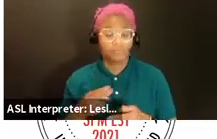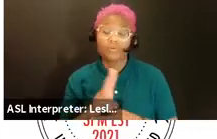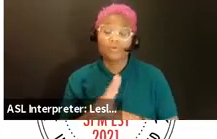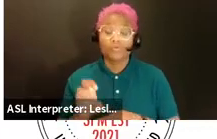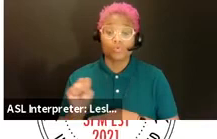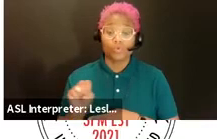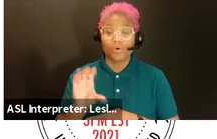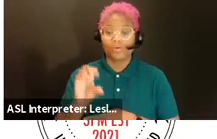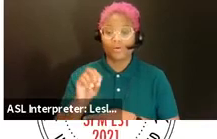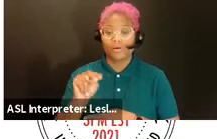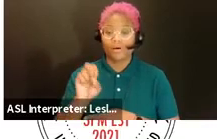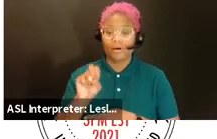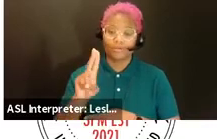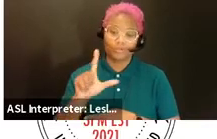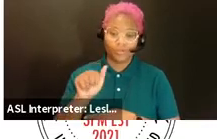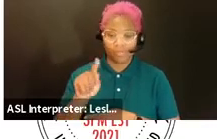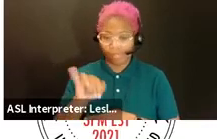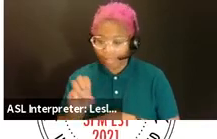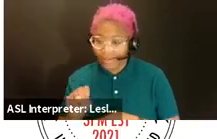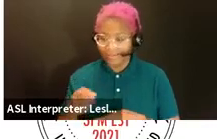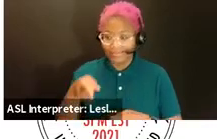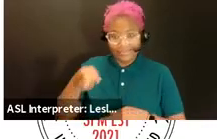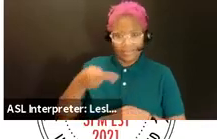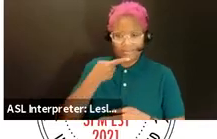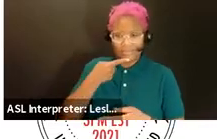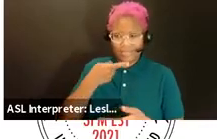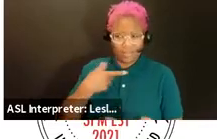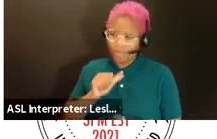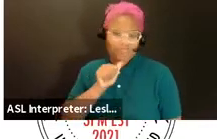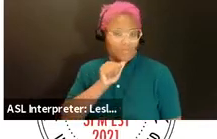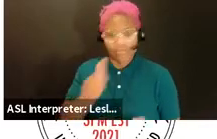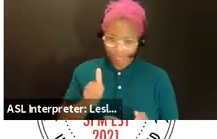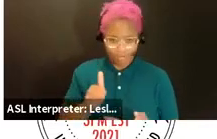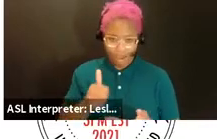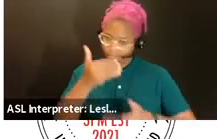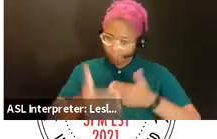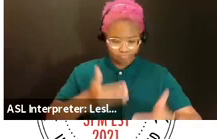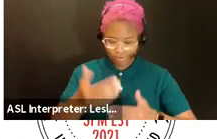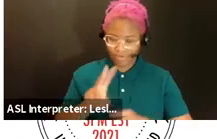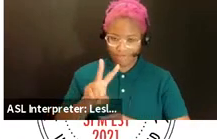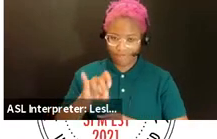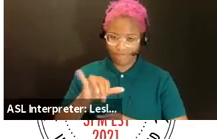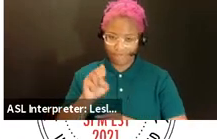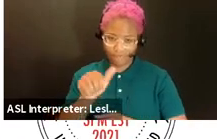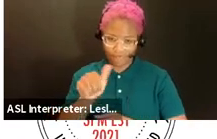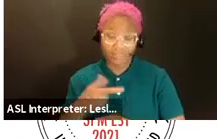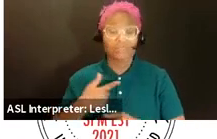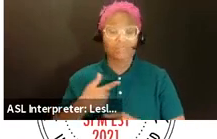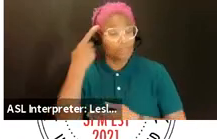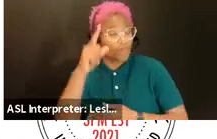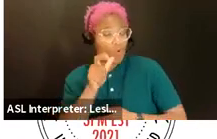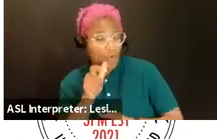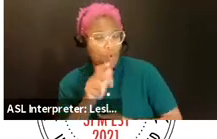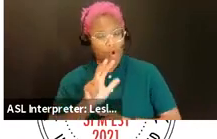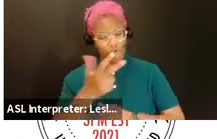consulates around the world claim that they are not processing visas for third country nationals. So that means if your